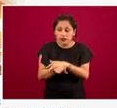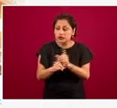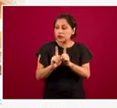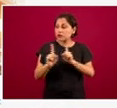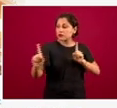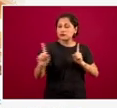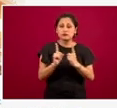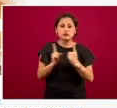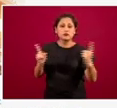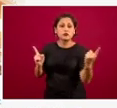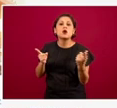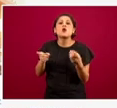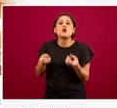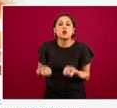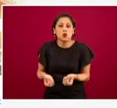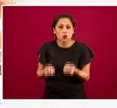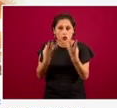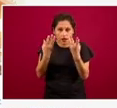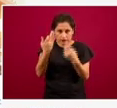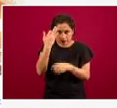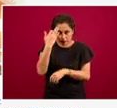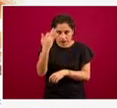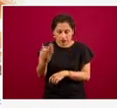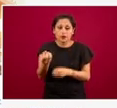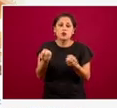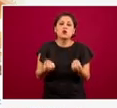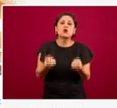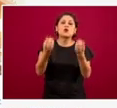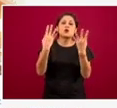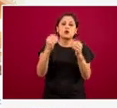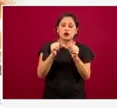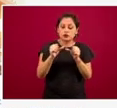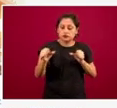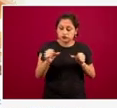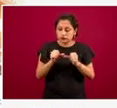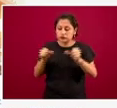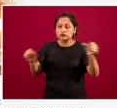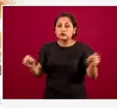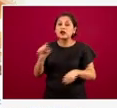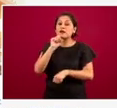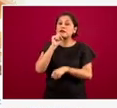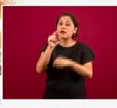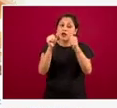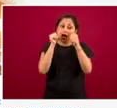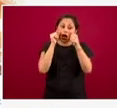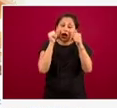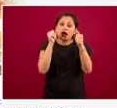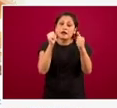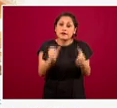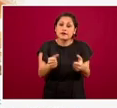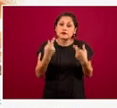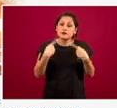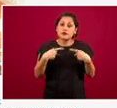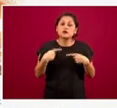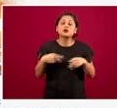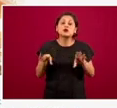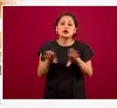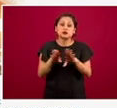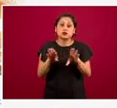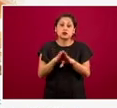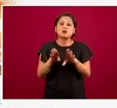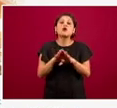they include the safe distance that should be kept between individuals,